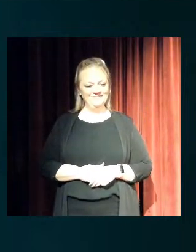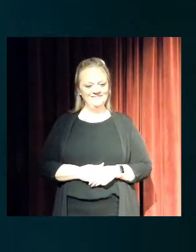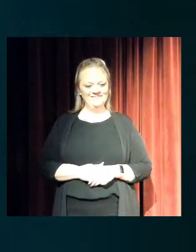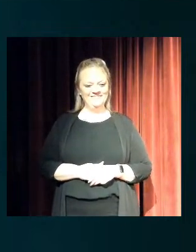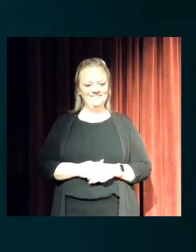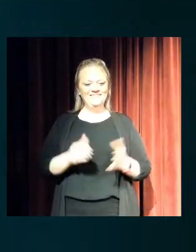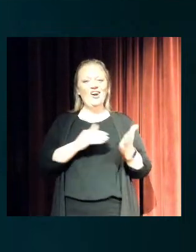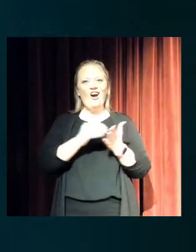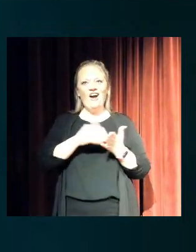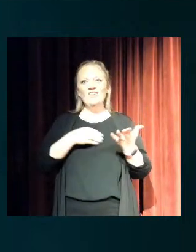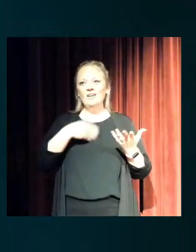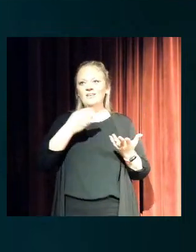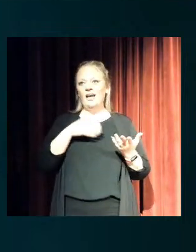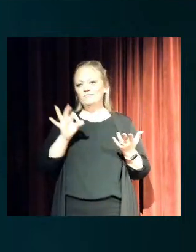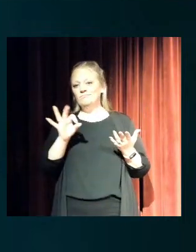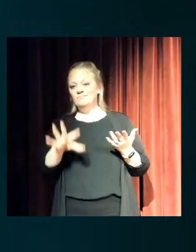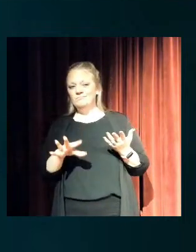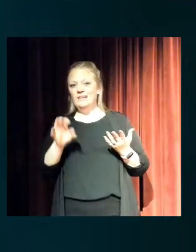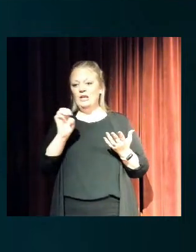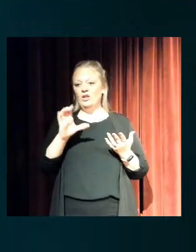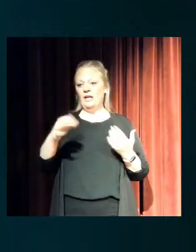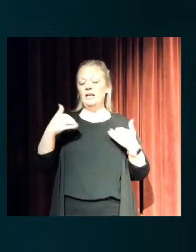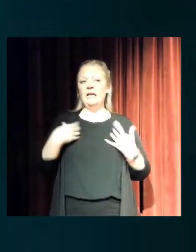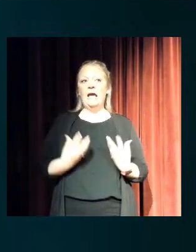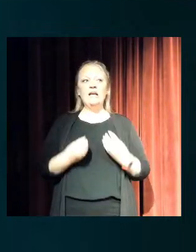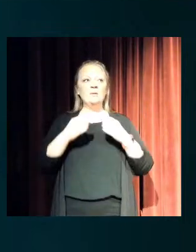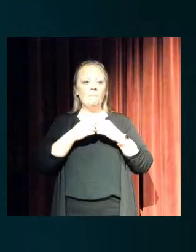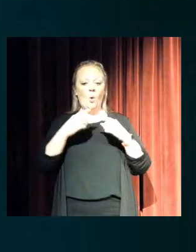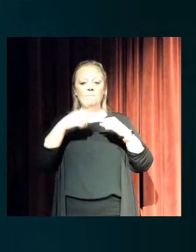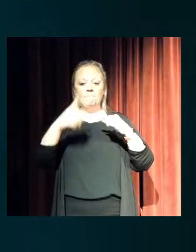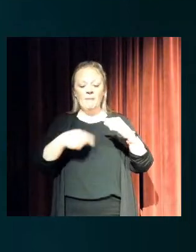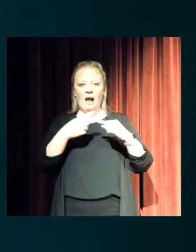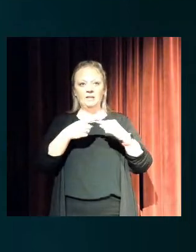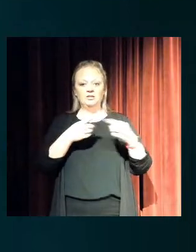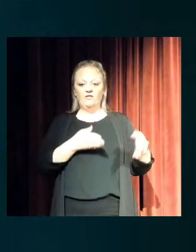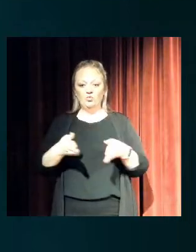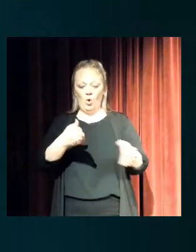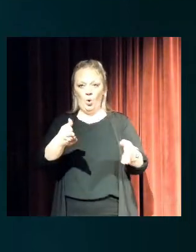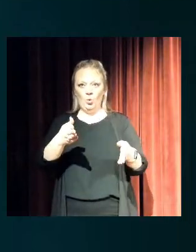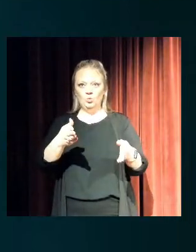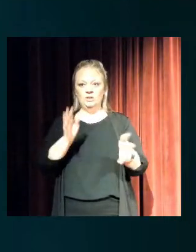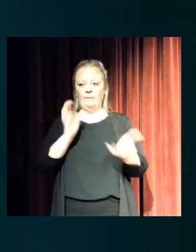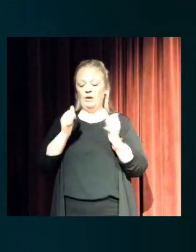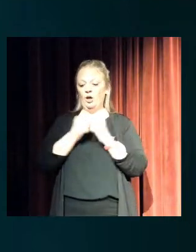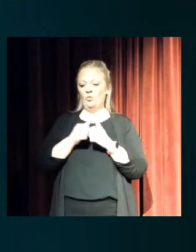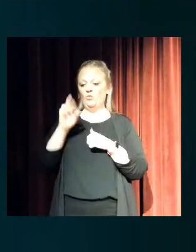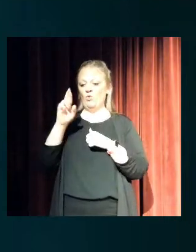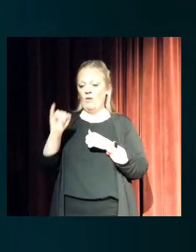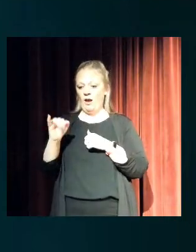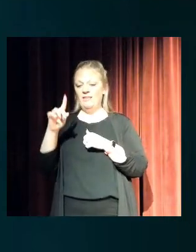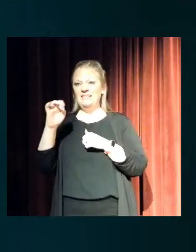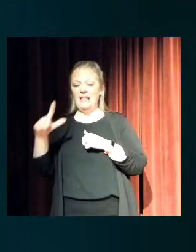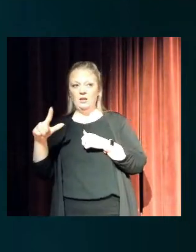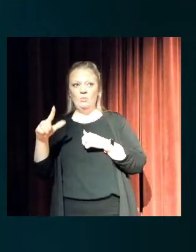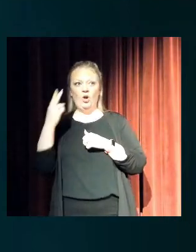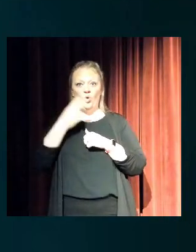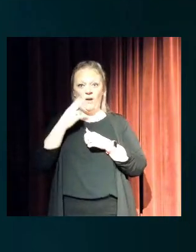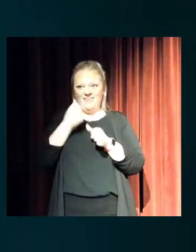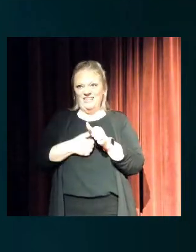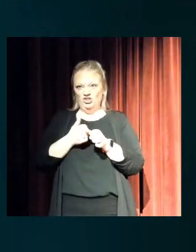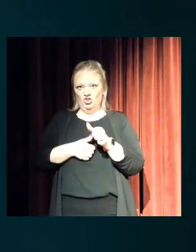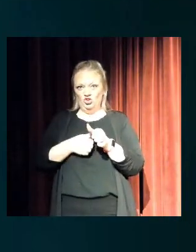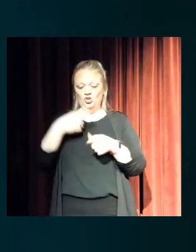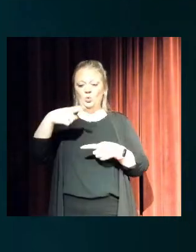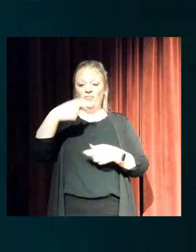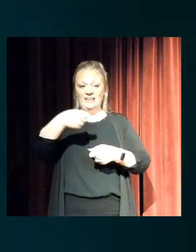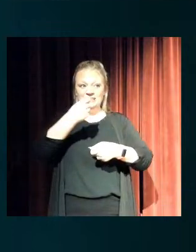I've often noted that Erie County has more lane miles of roads than the states of Rhode Island, Delaware, and Hawaii each have. And